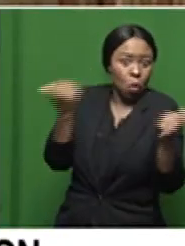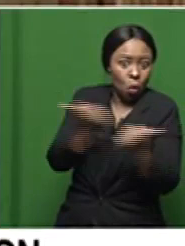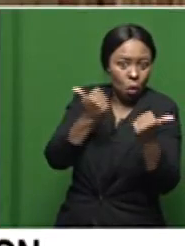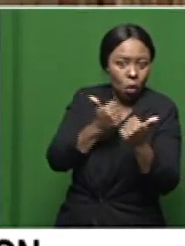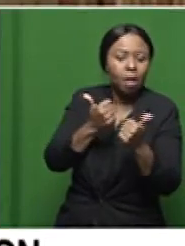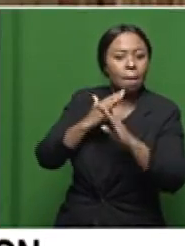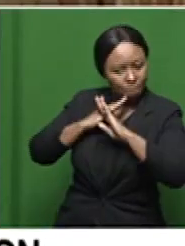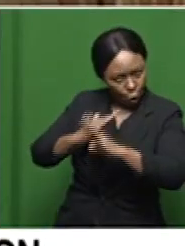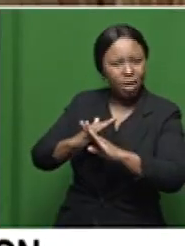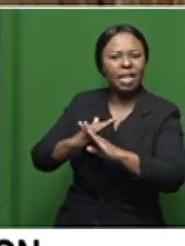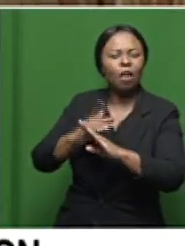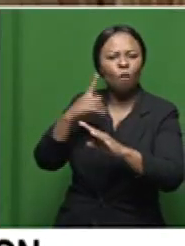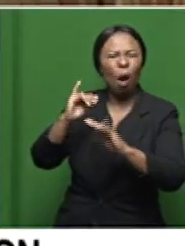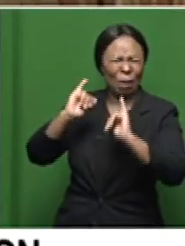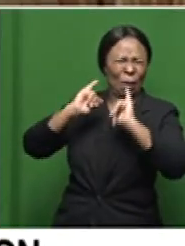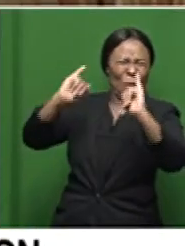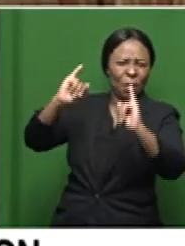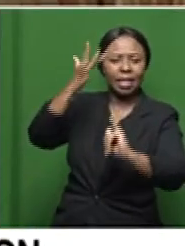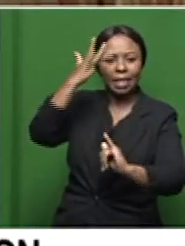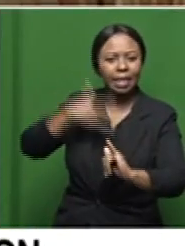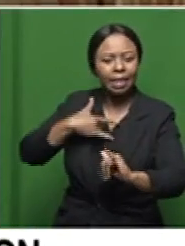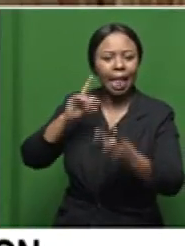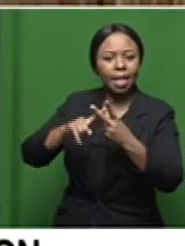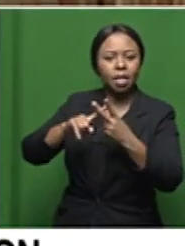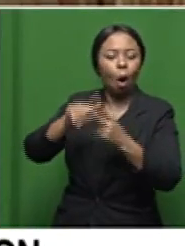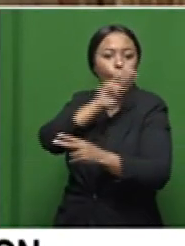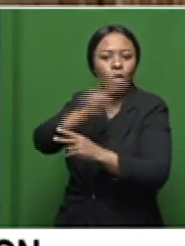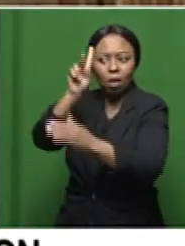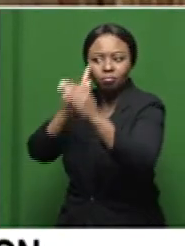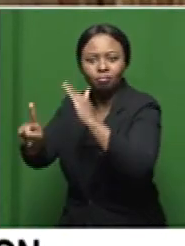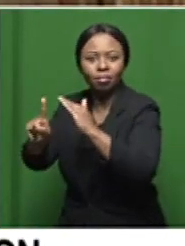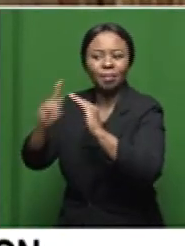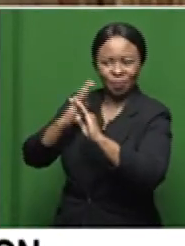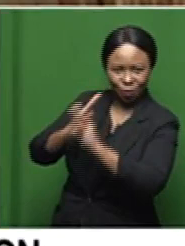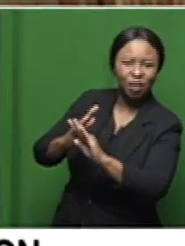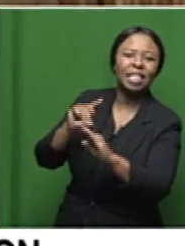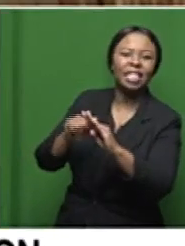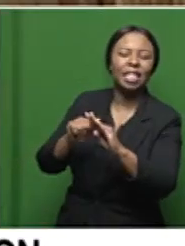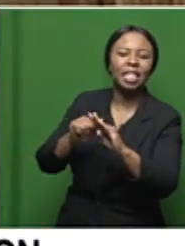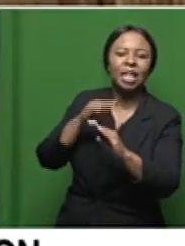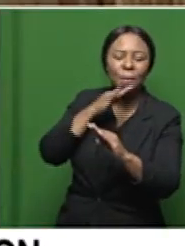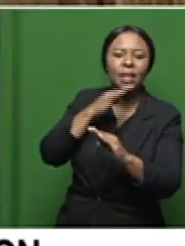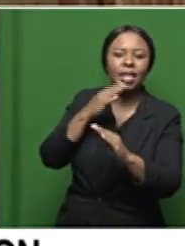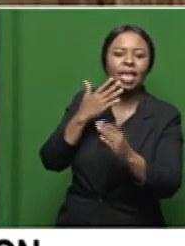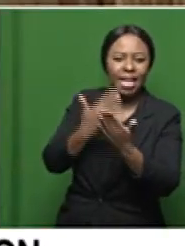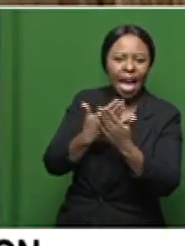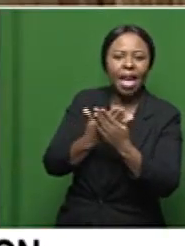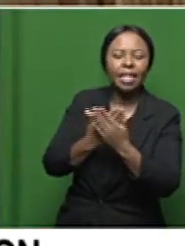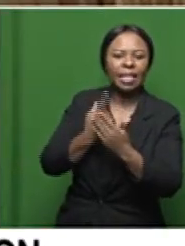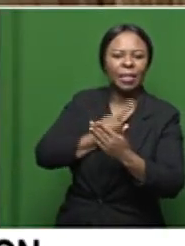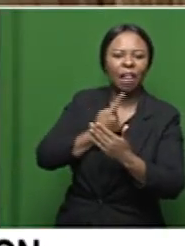your protection against severe illness. There's your protection against hospitalization. So it takes away the need for pumping yourself